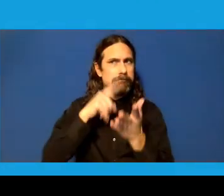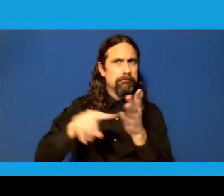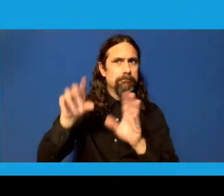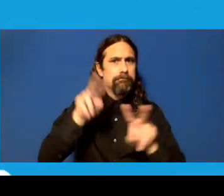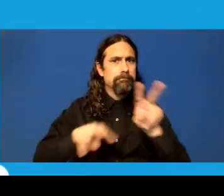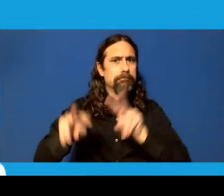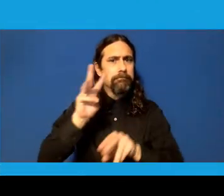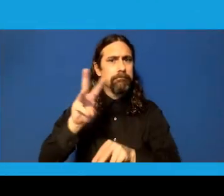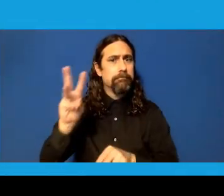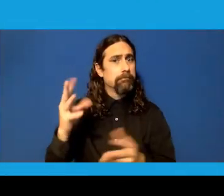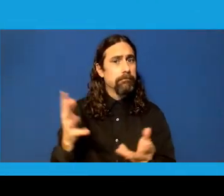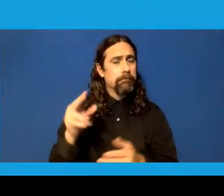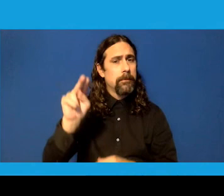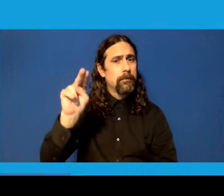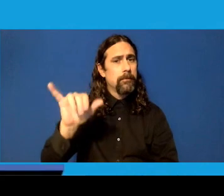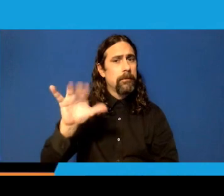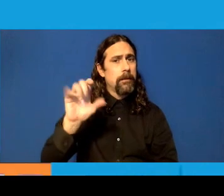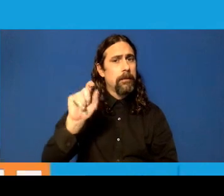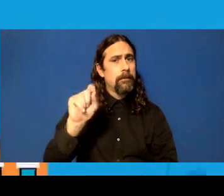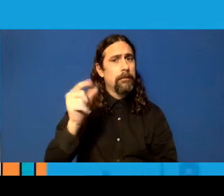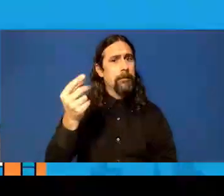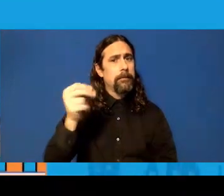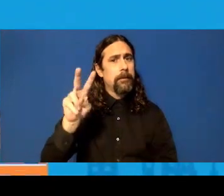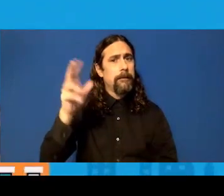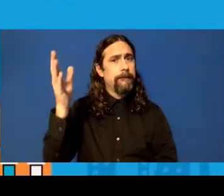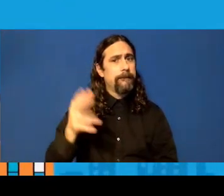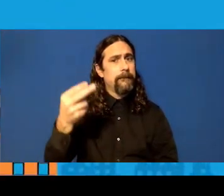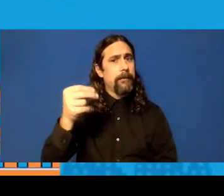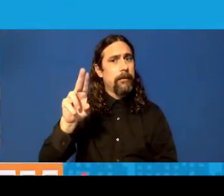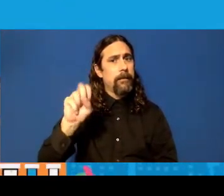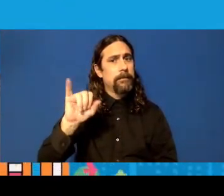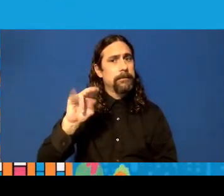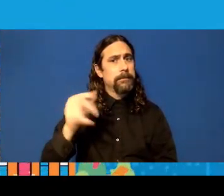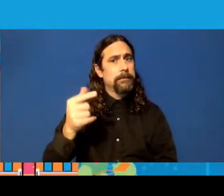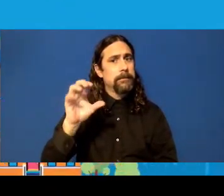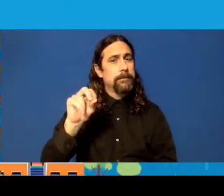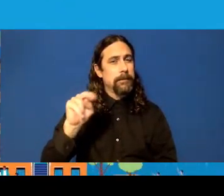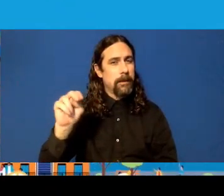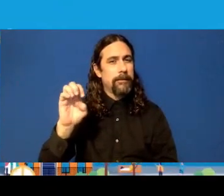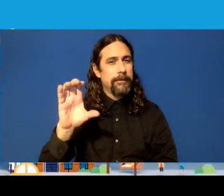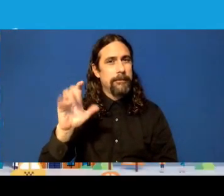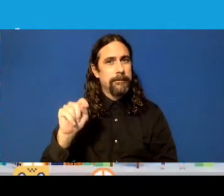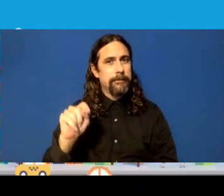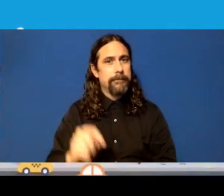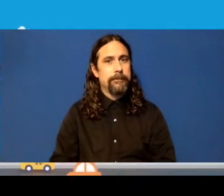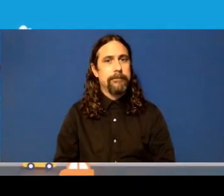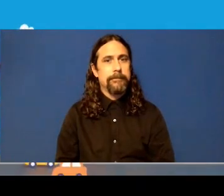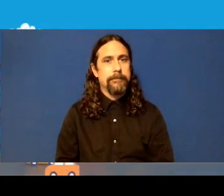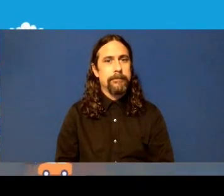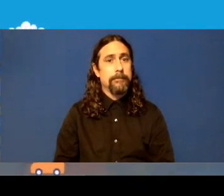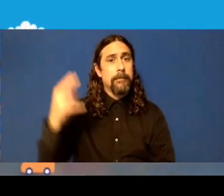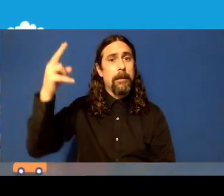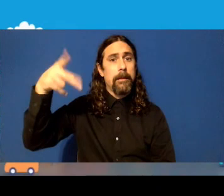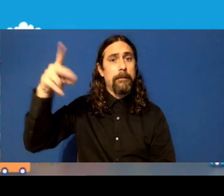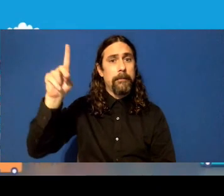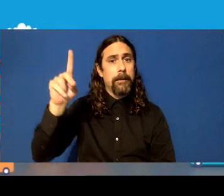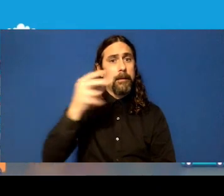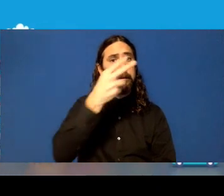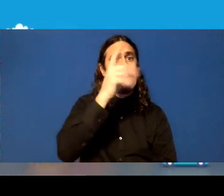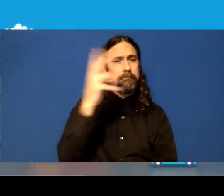Explore the portal at nyc.gov/housingconnect. HPD